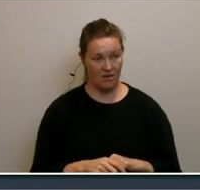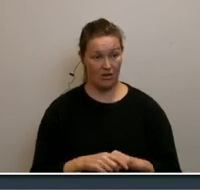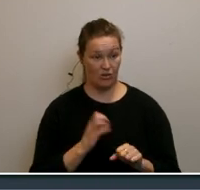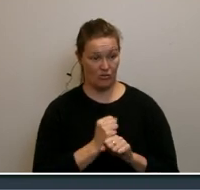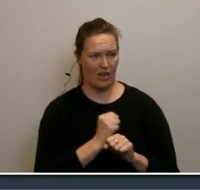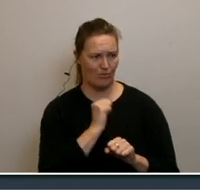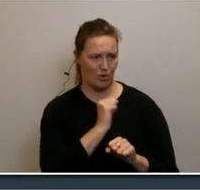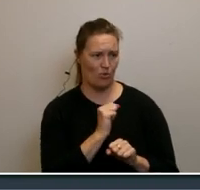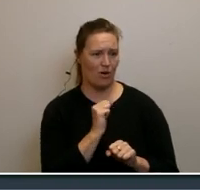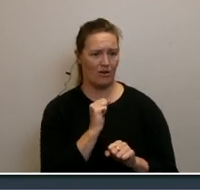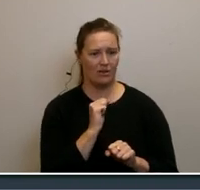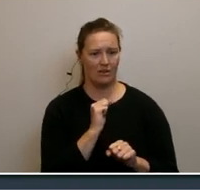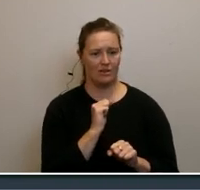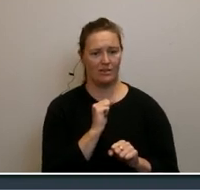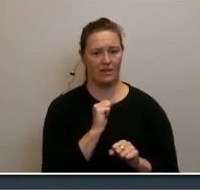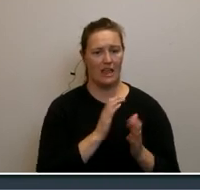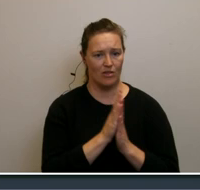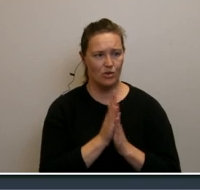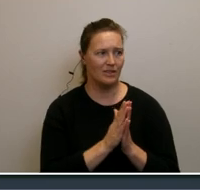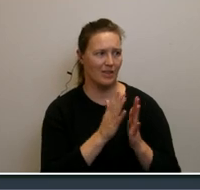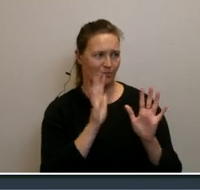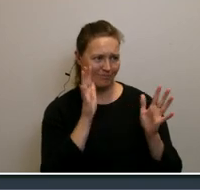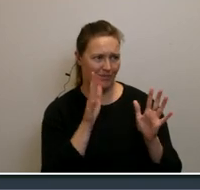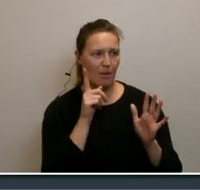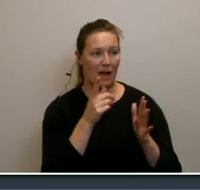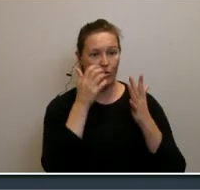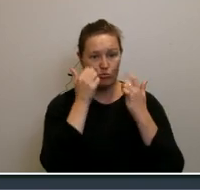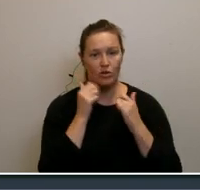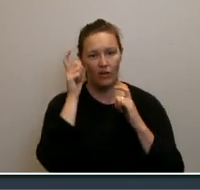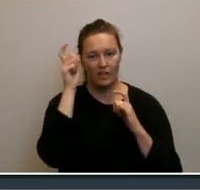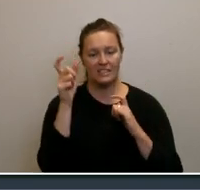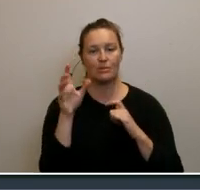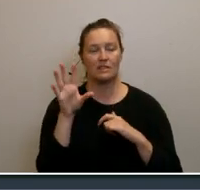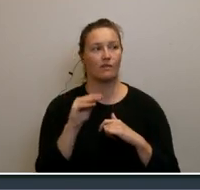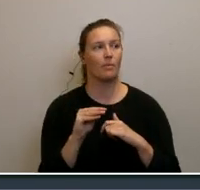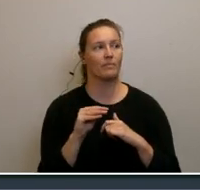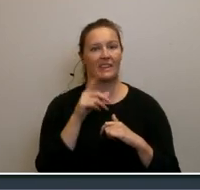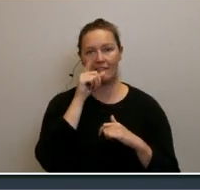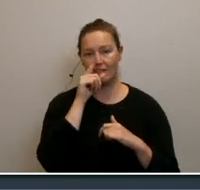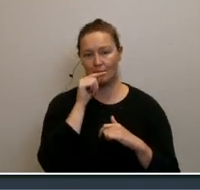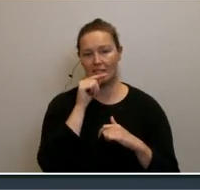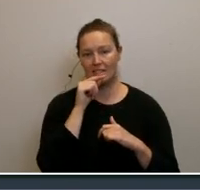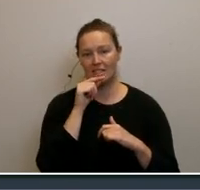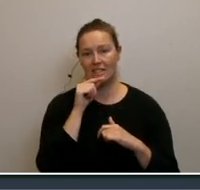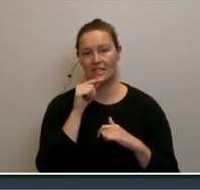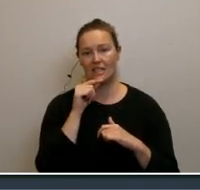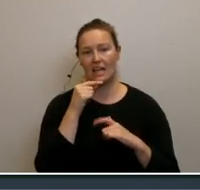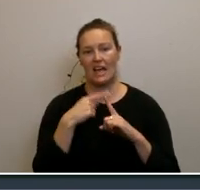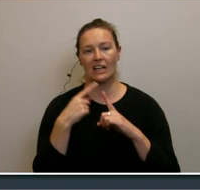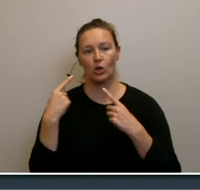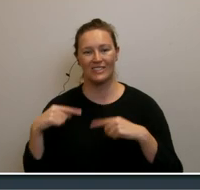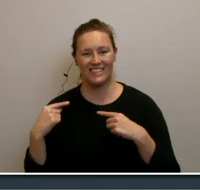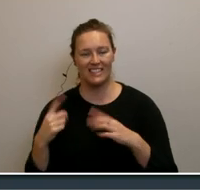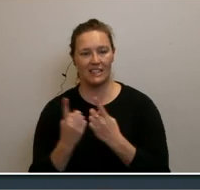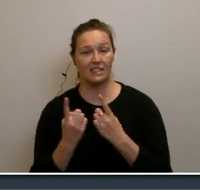the enthusiasm and the concept. I suppose for us, that kind of proof of concept for me comes through the feasibility in terms of consenting,